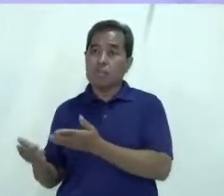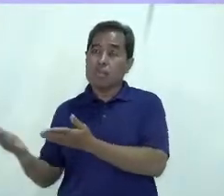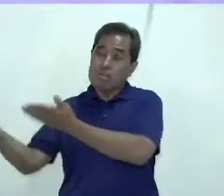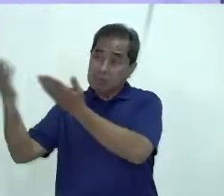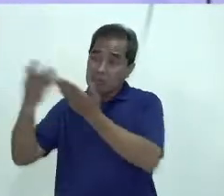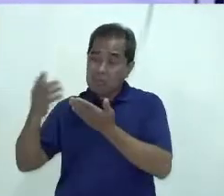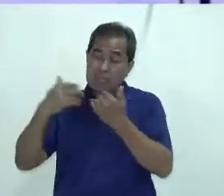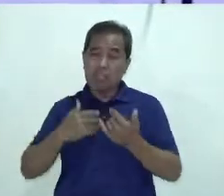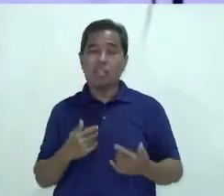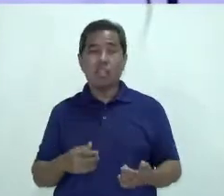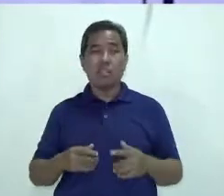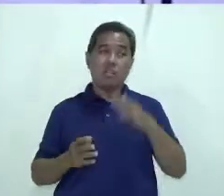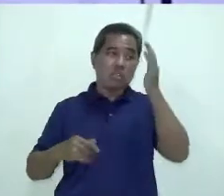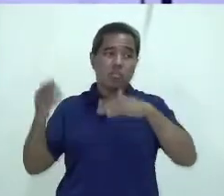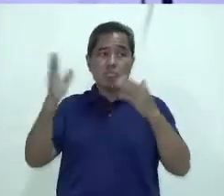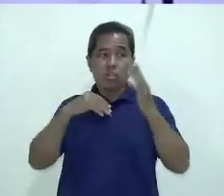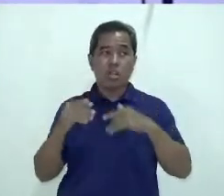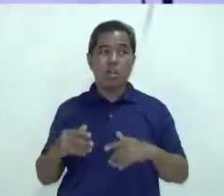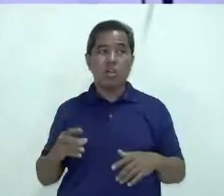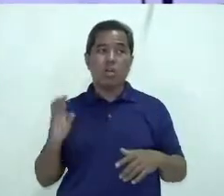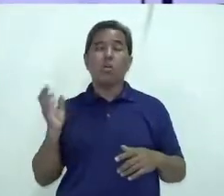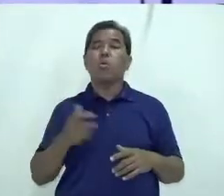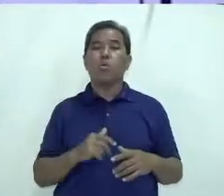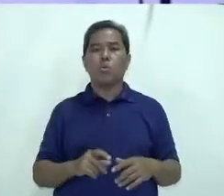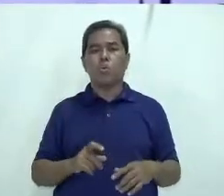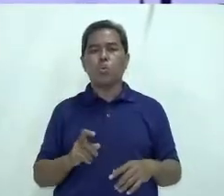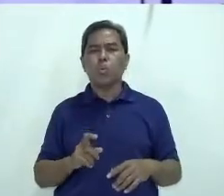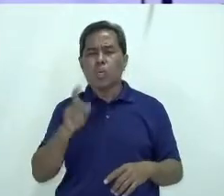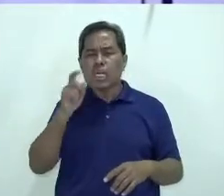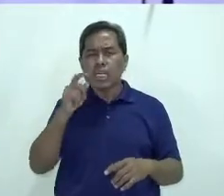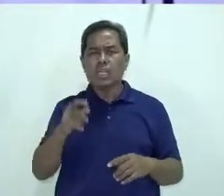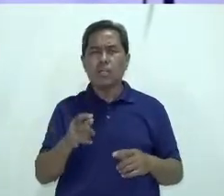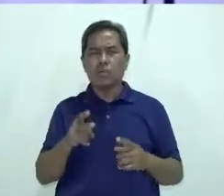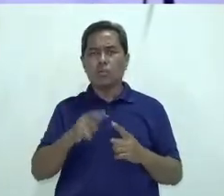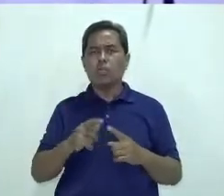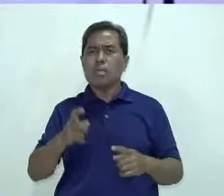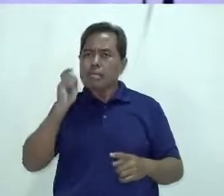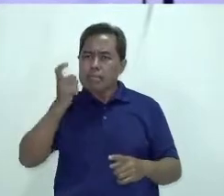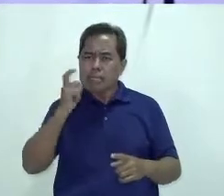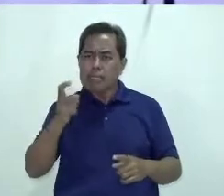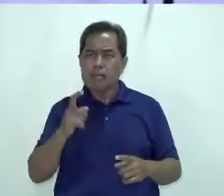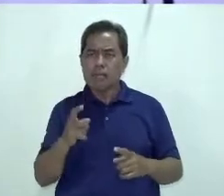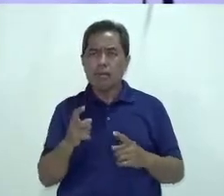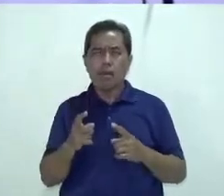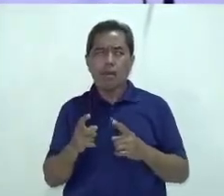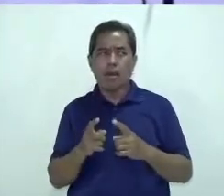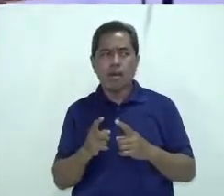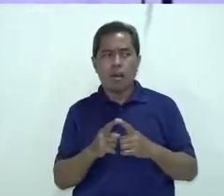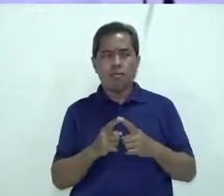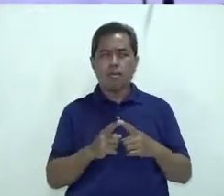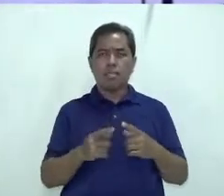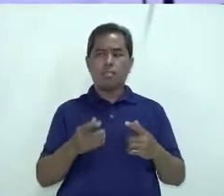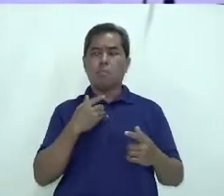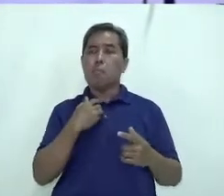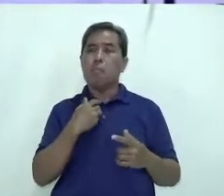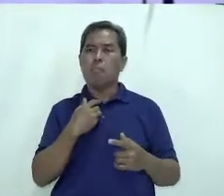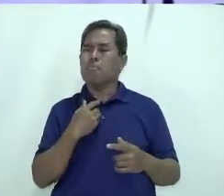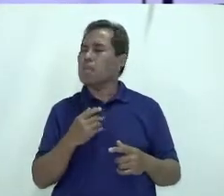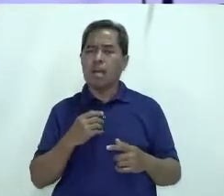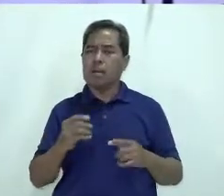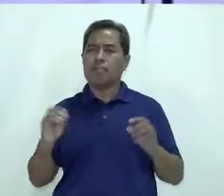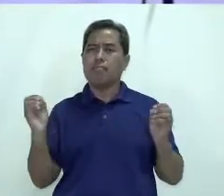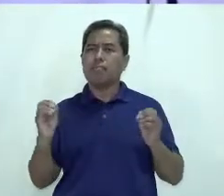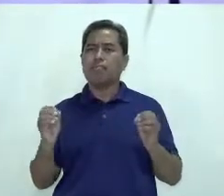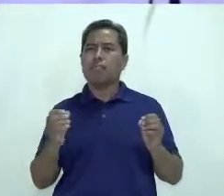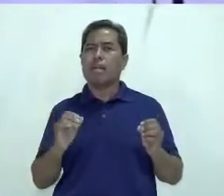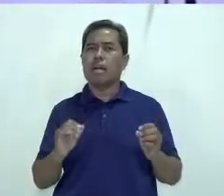it up against me, we have to be quick to say, Lord God, okay, this is beyond me.